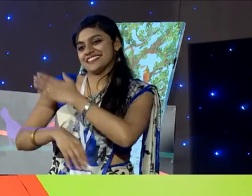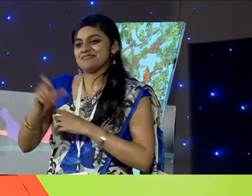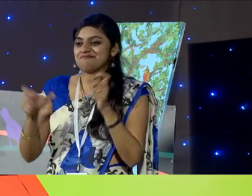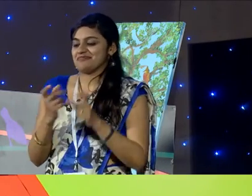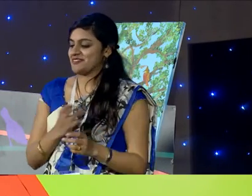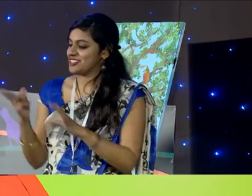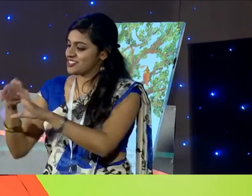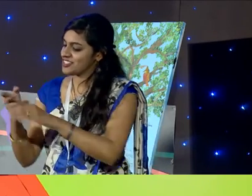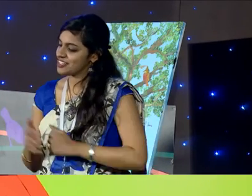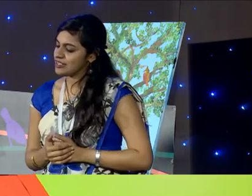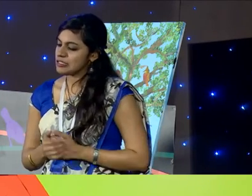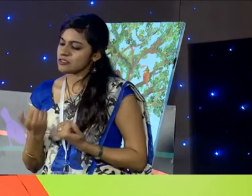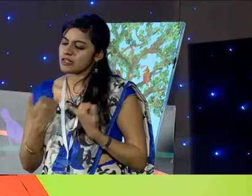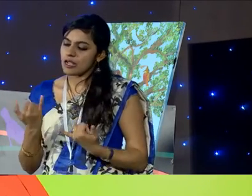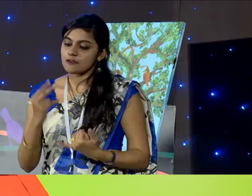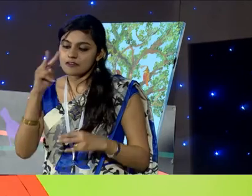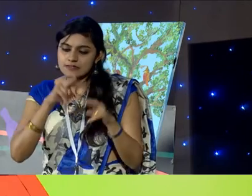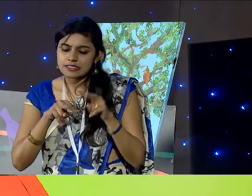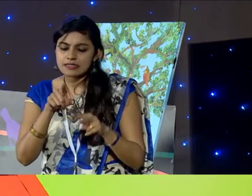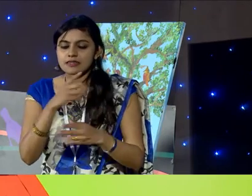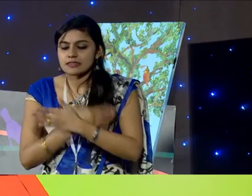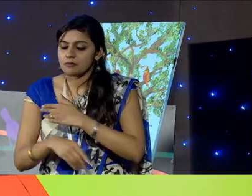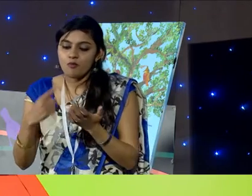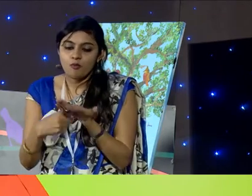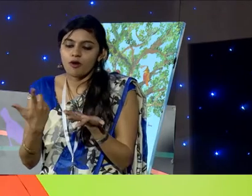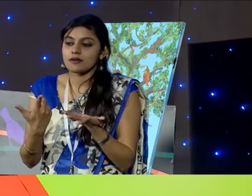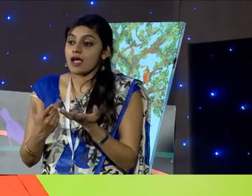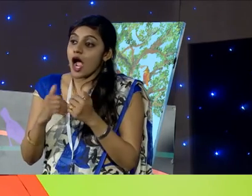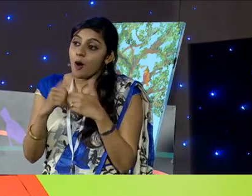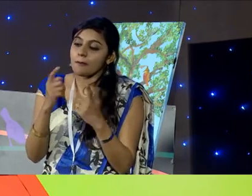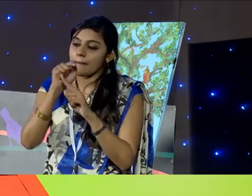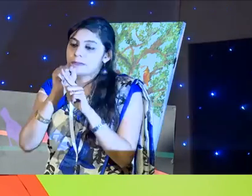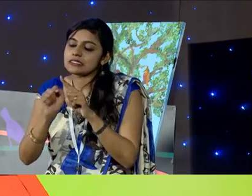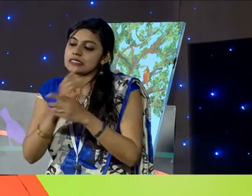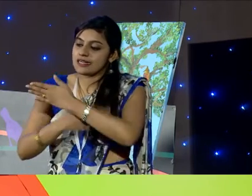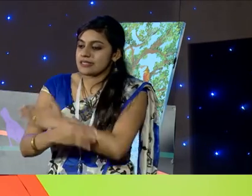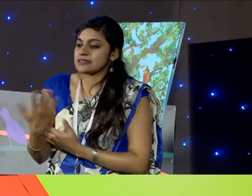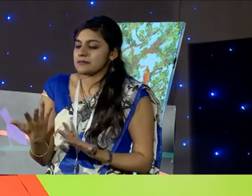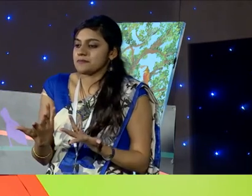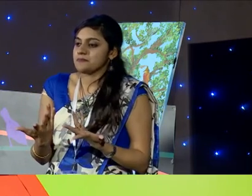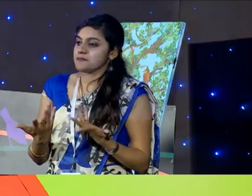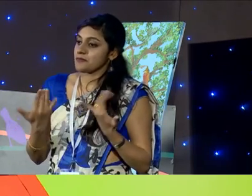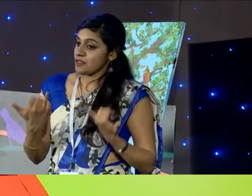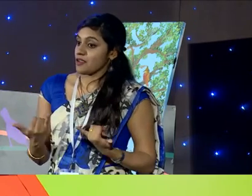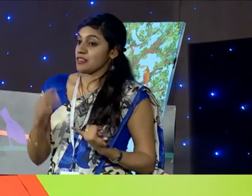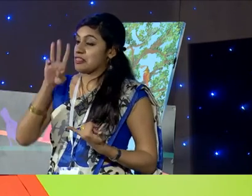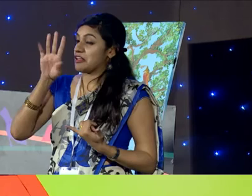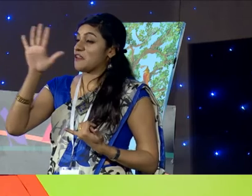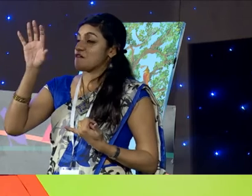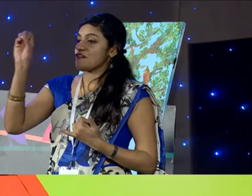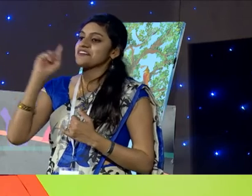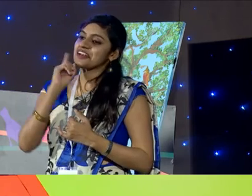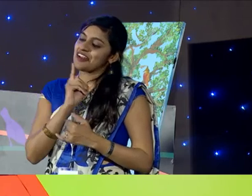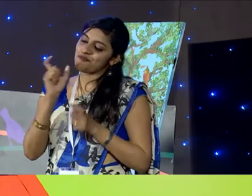type and the level of disability, we've been able to hire all kinds of people. Today we have about 350 speech and hearing impaired employees in our